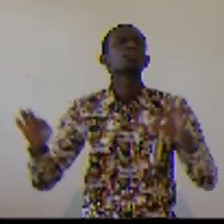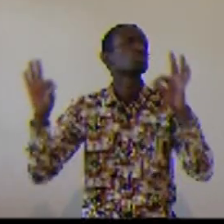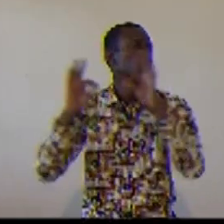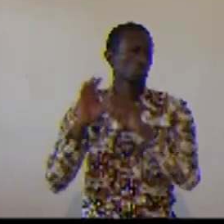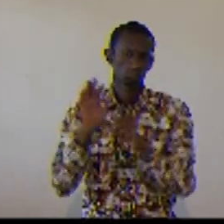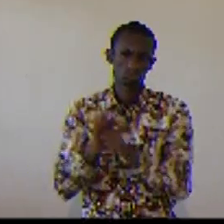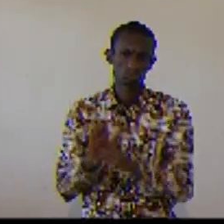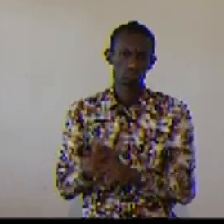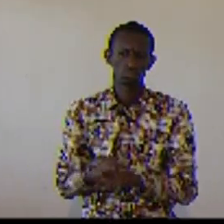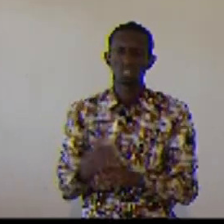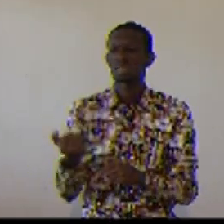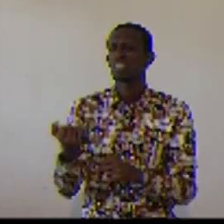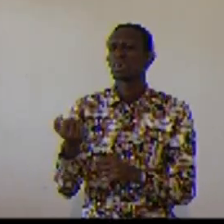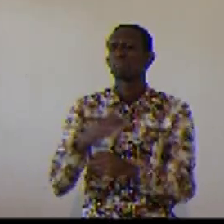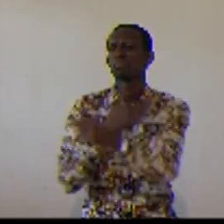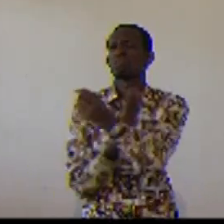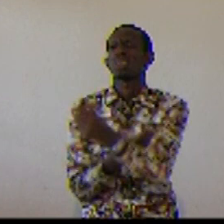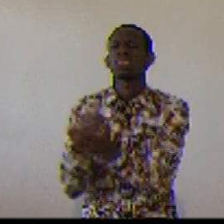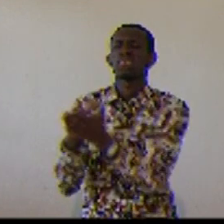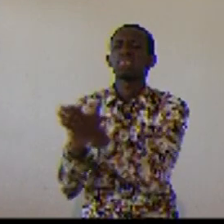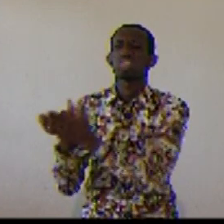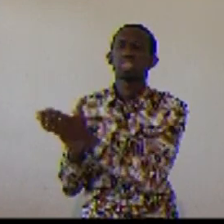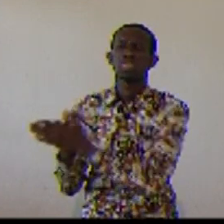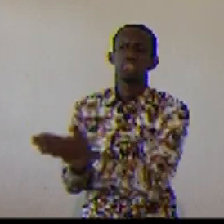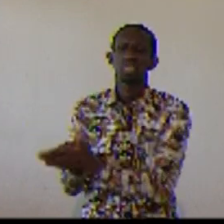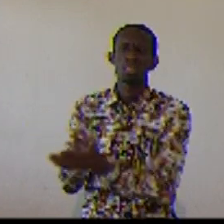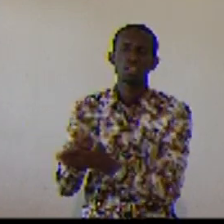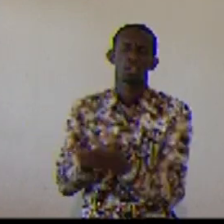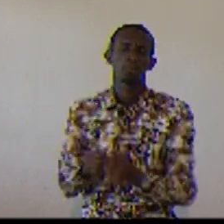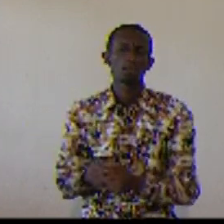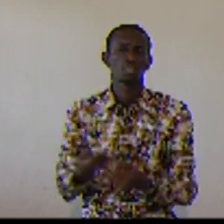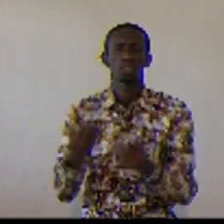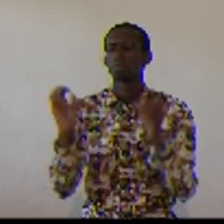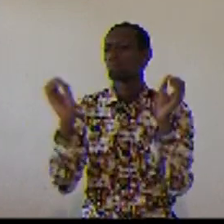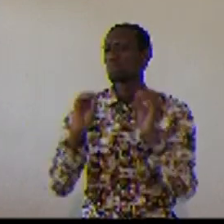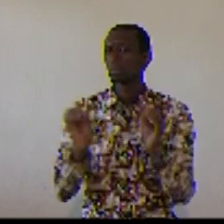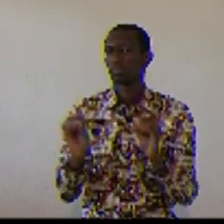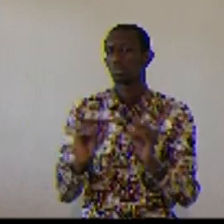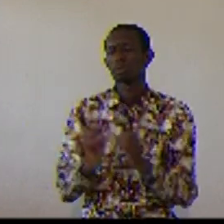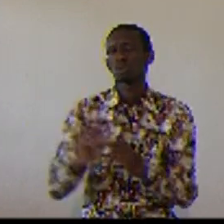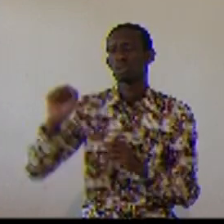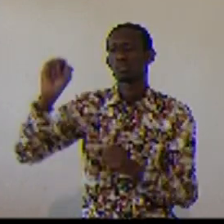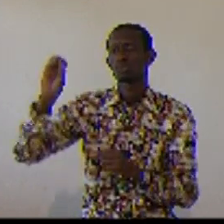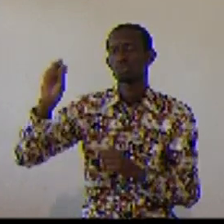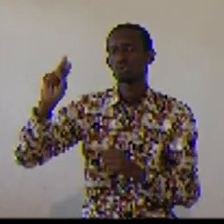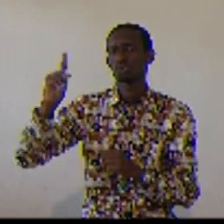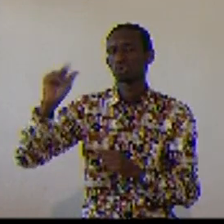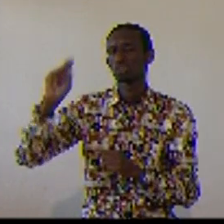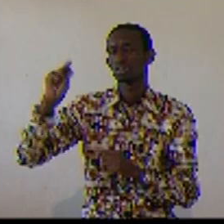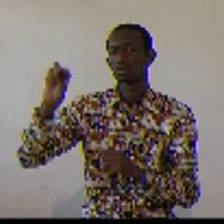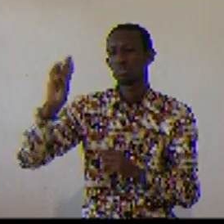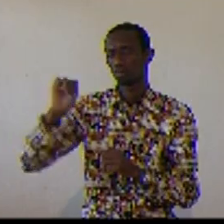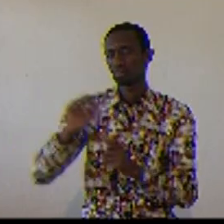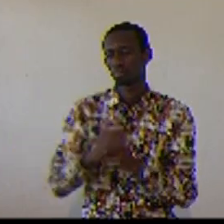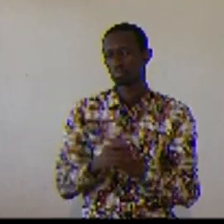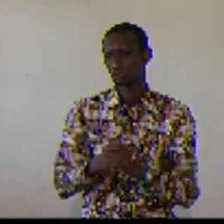is a weaker acid, and it does not react with sodium carbonate or sodium hydrogen carbonate, unlike carboxylic